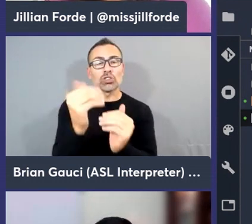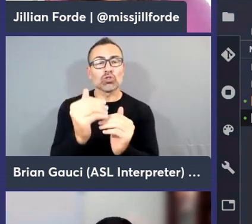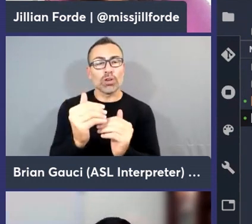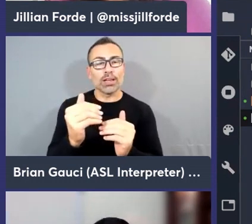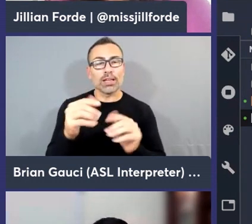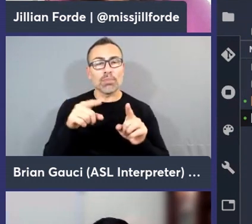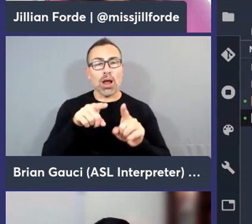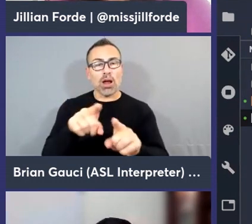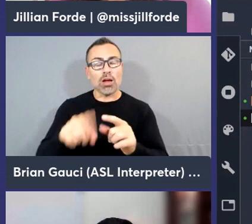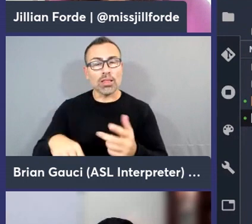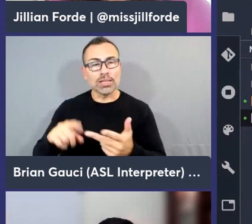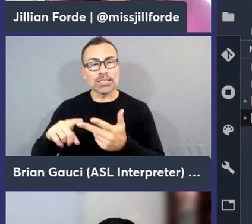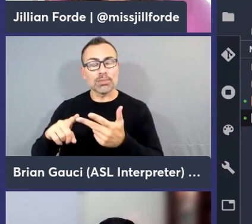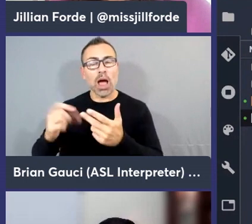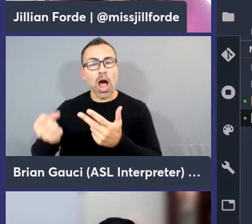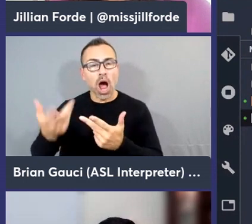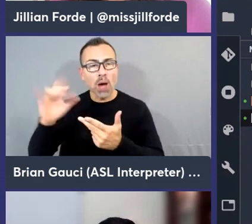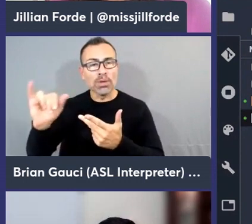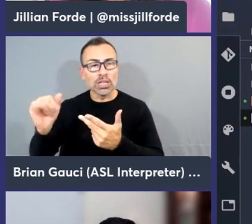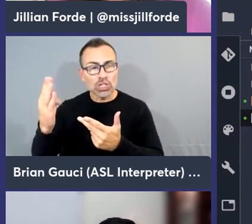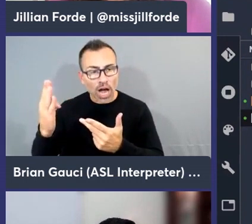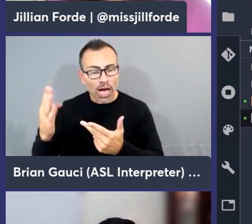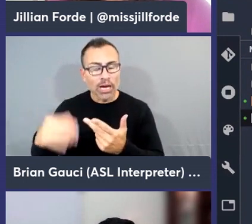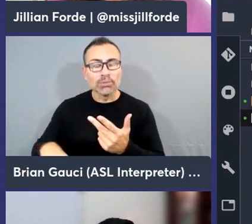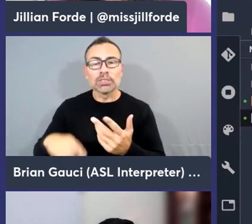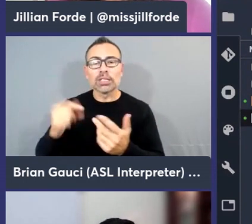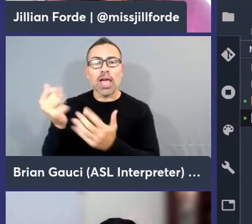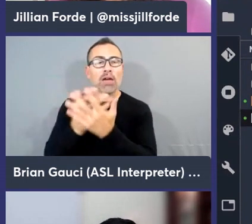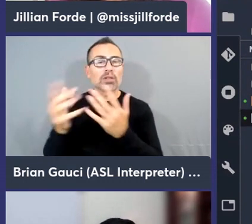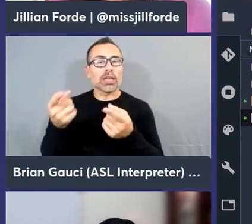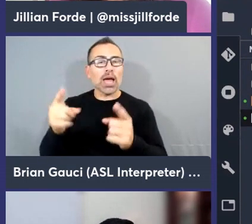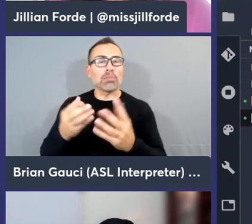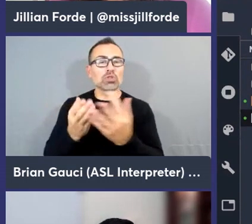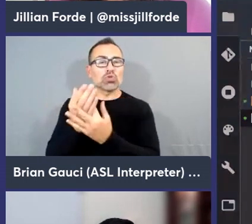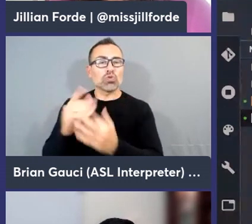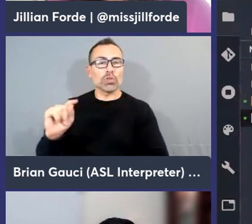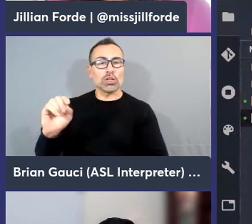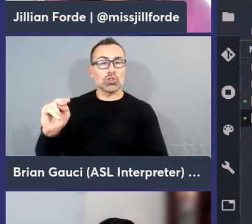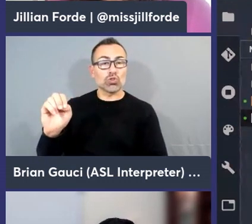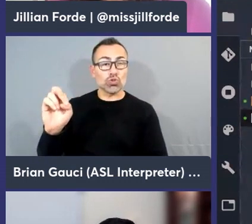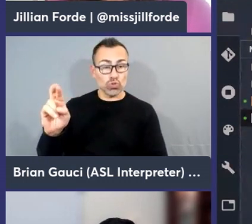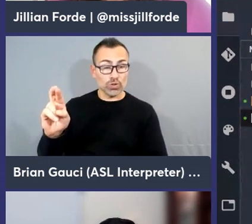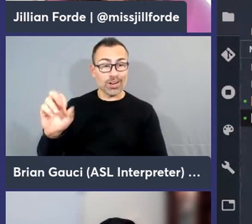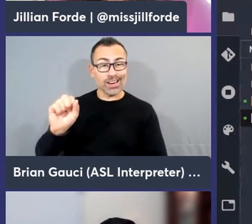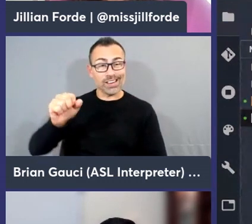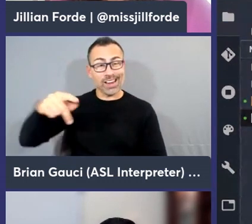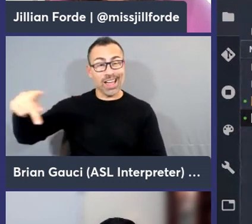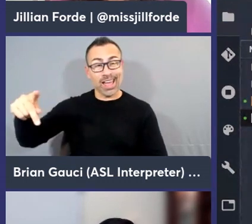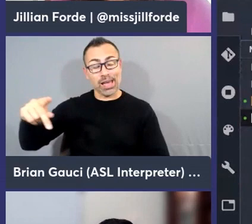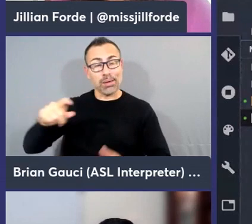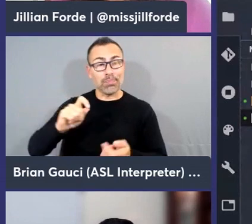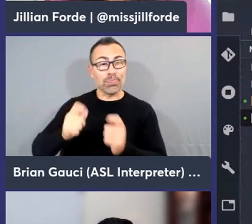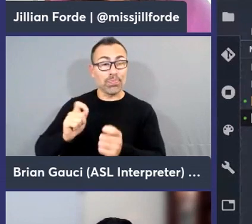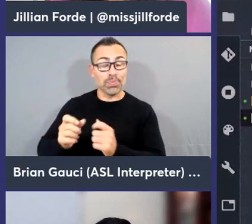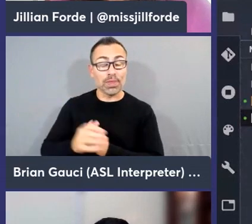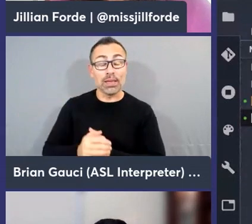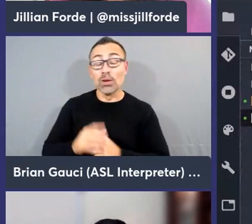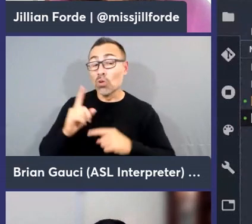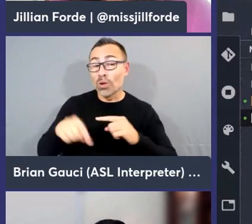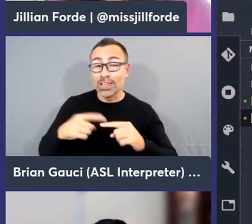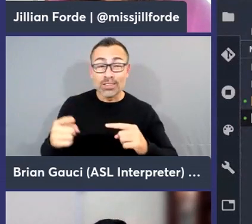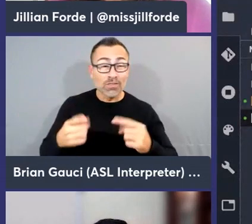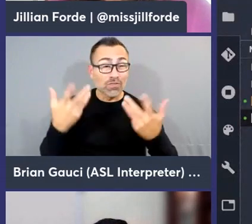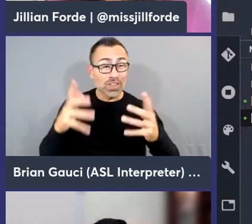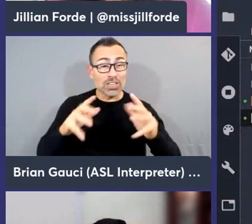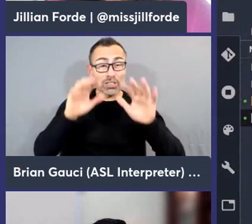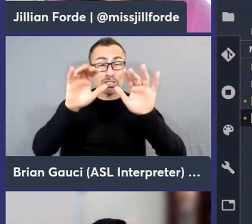spin. So all that is allowed through the tuner API. Once you define all the specification, all you need to do, it's